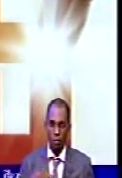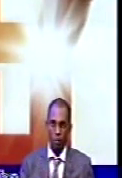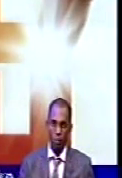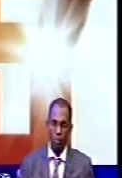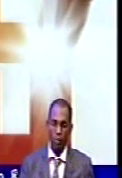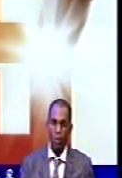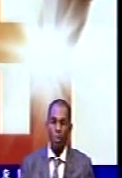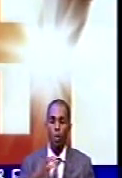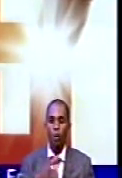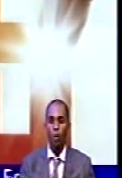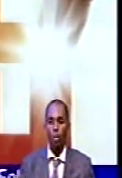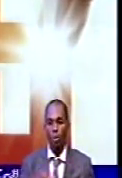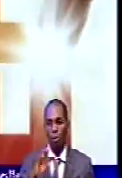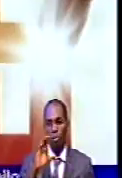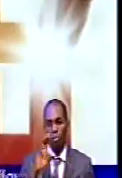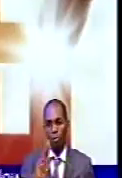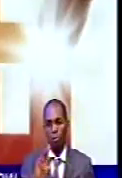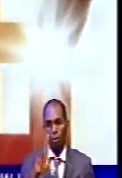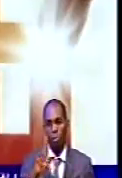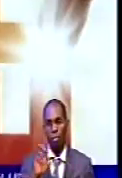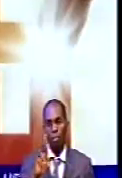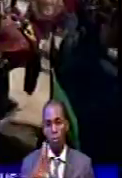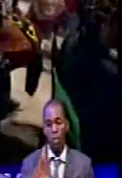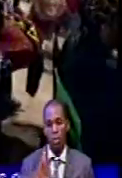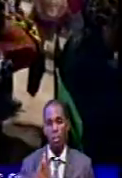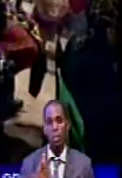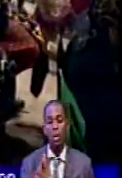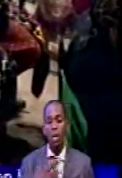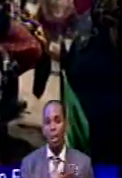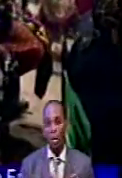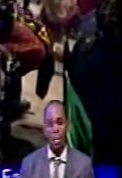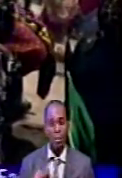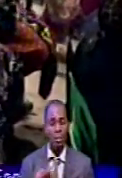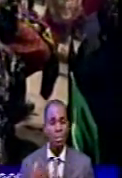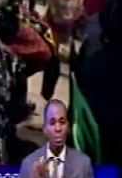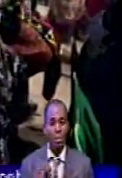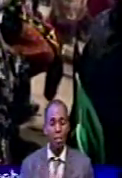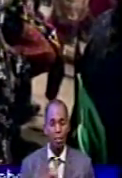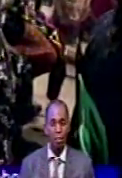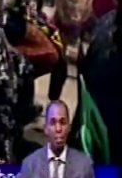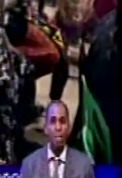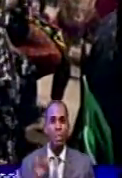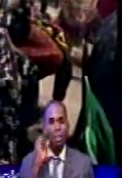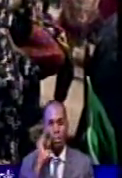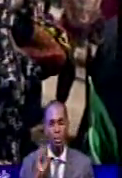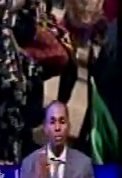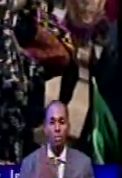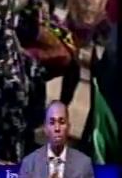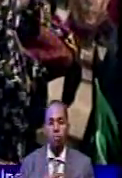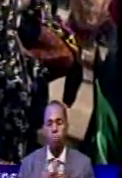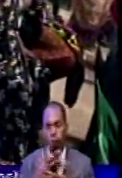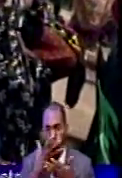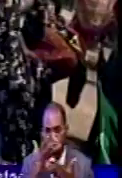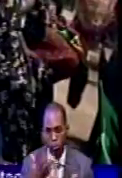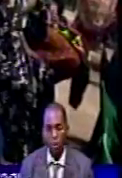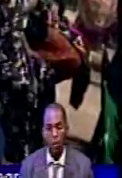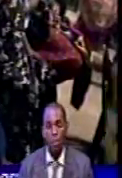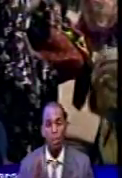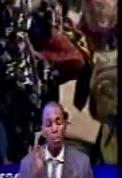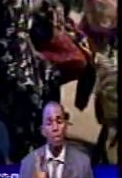it again. Praise the Lord. Put your hands together for